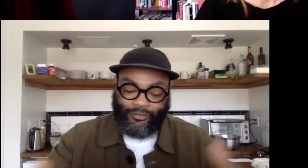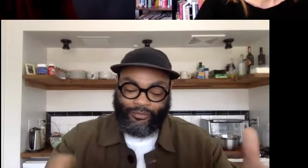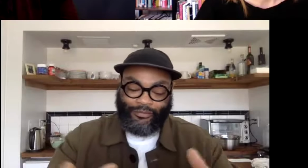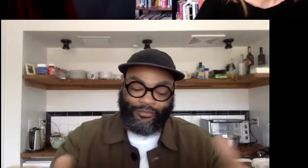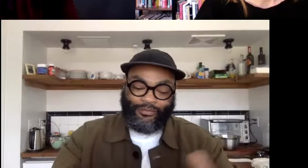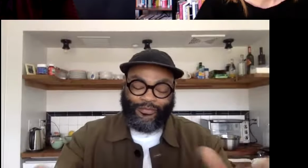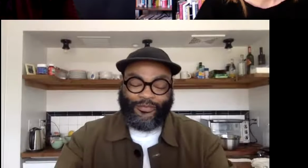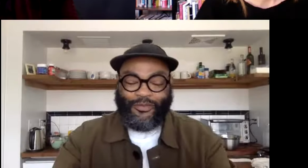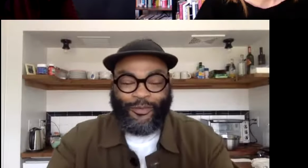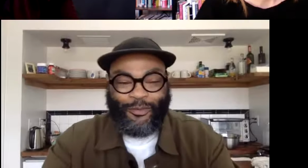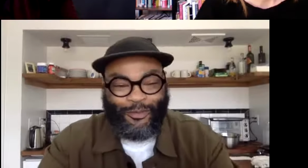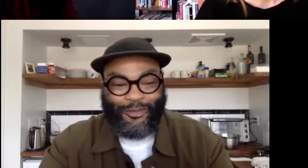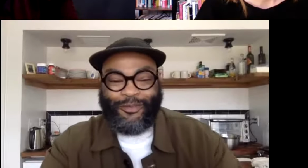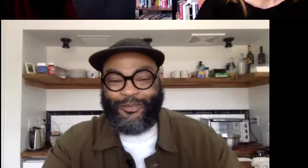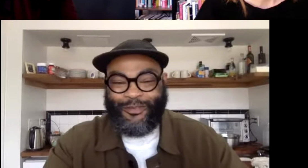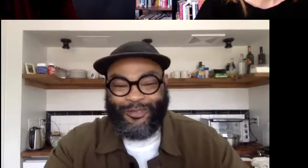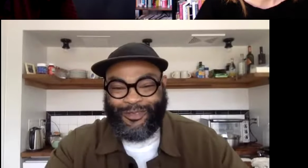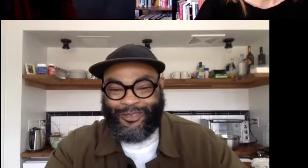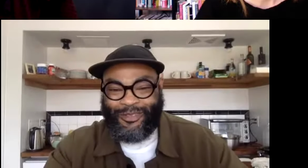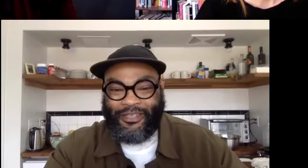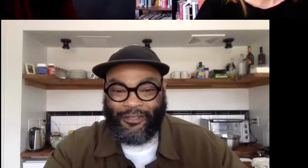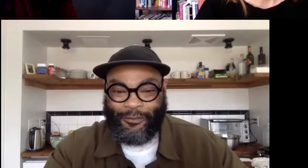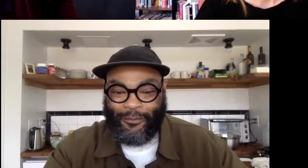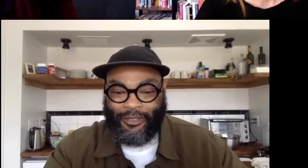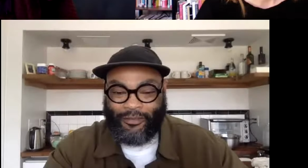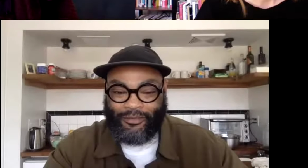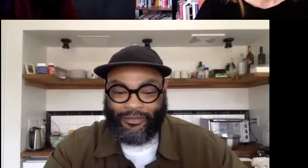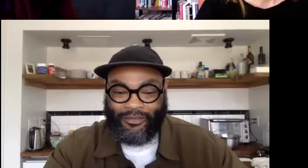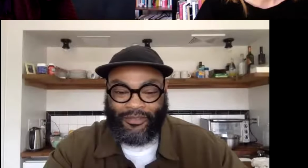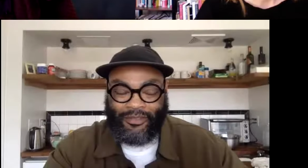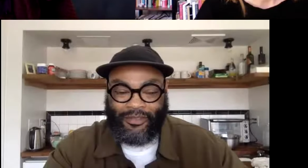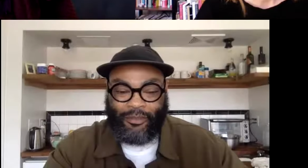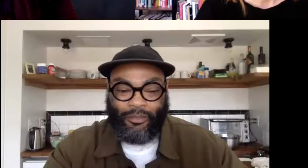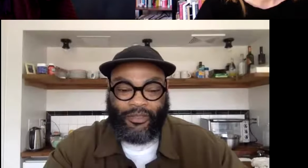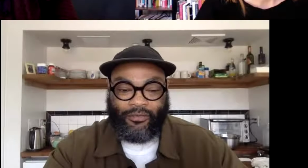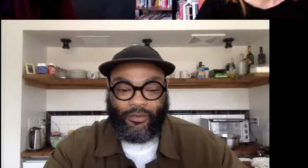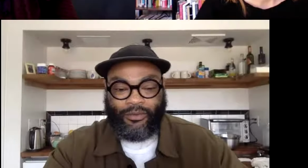And so here's the video. Now,